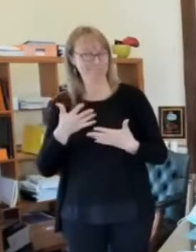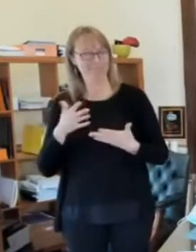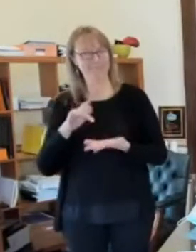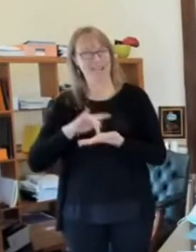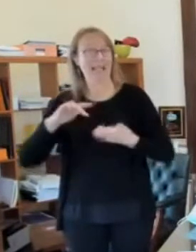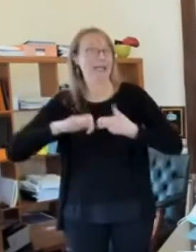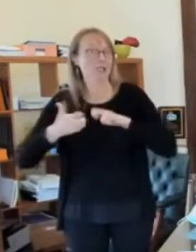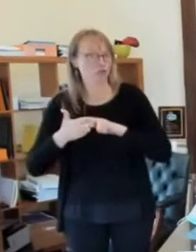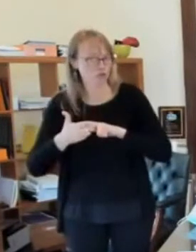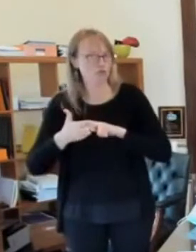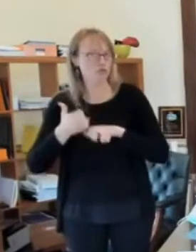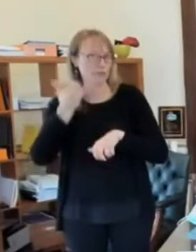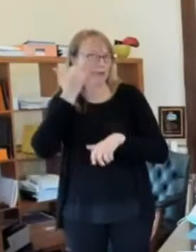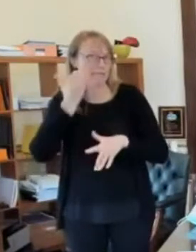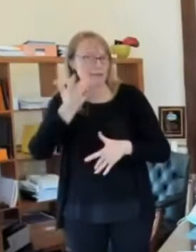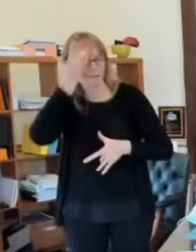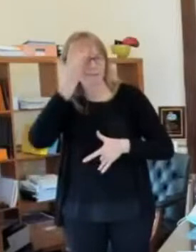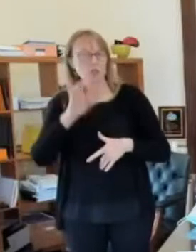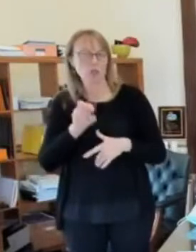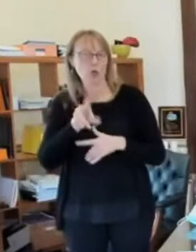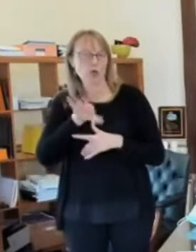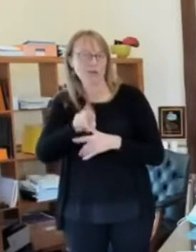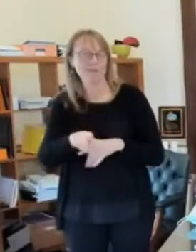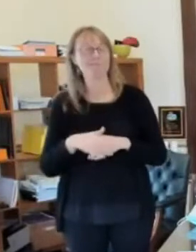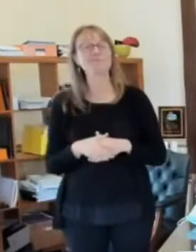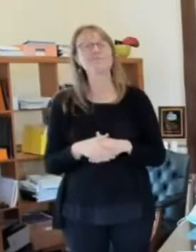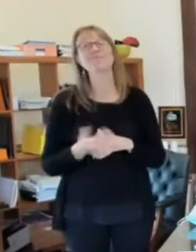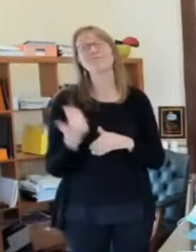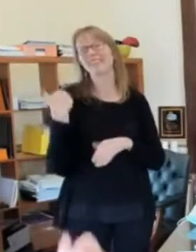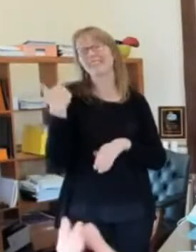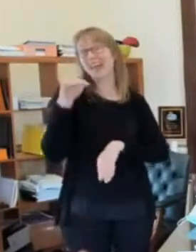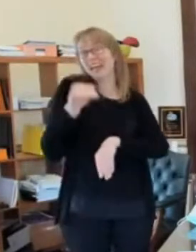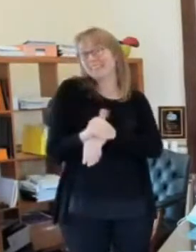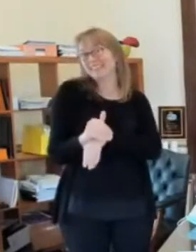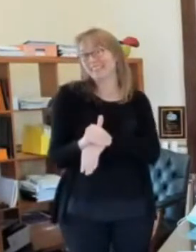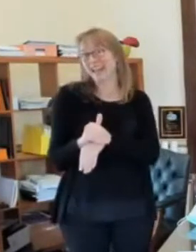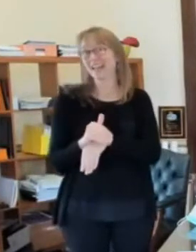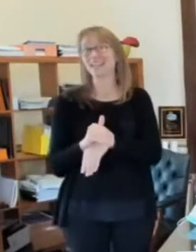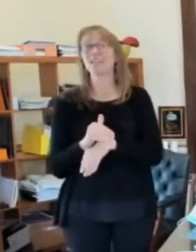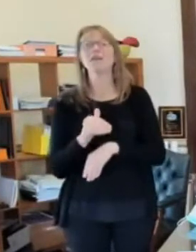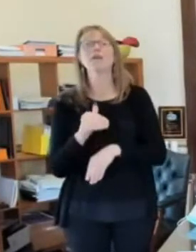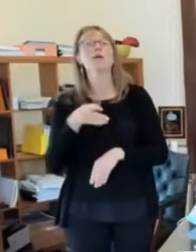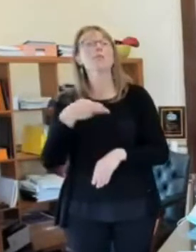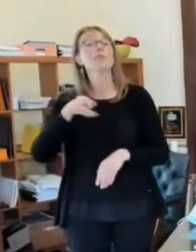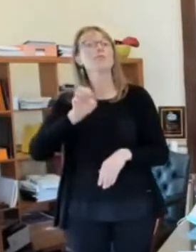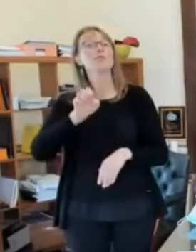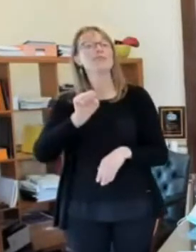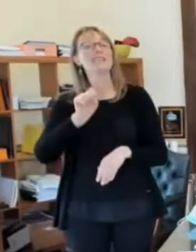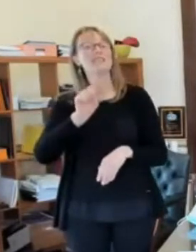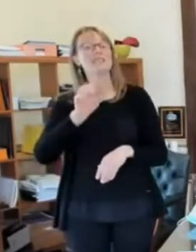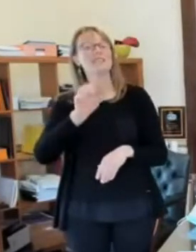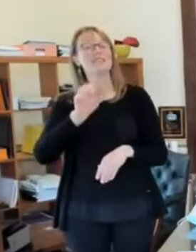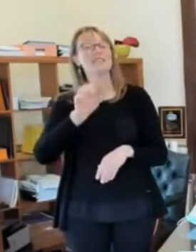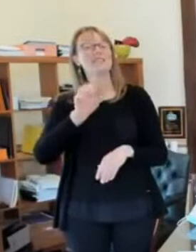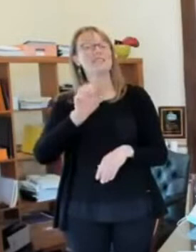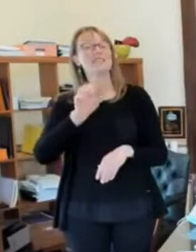President-elect Biden last night in his speech commit to rolling this vaccine out